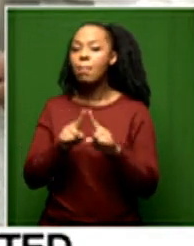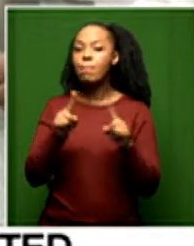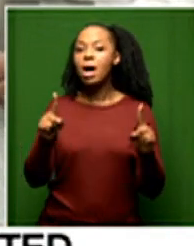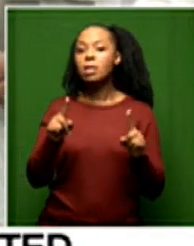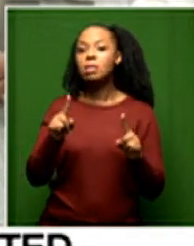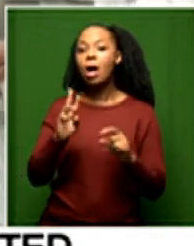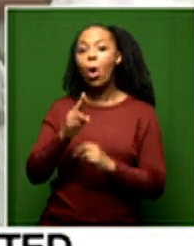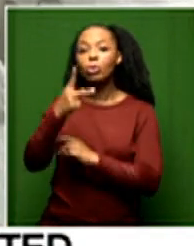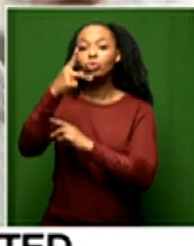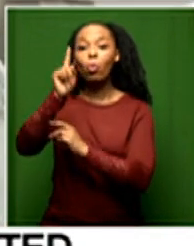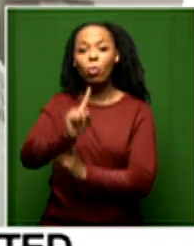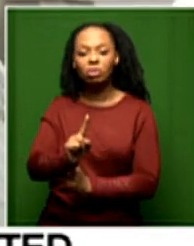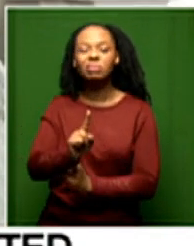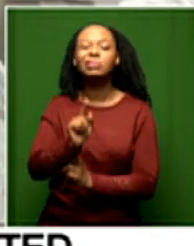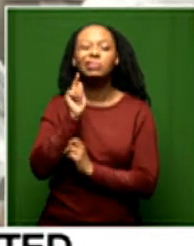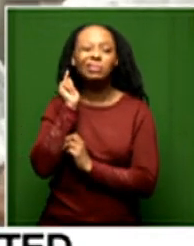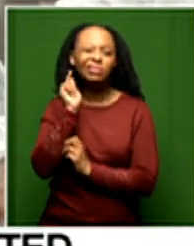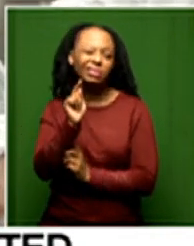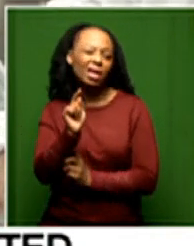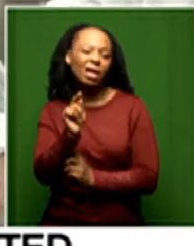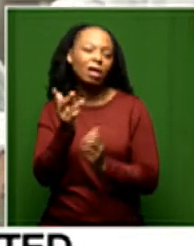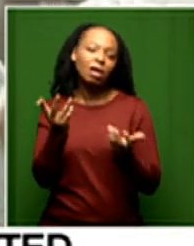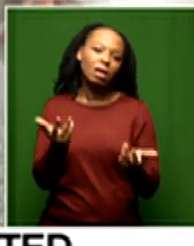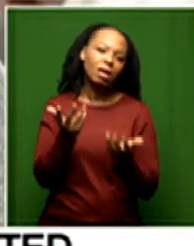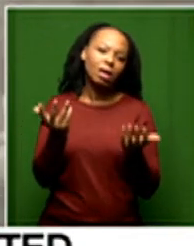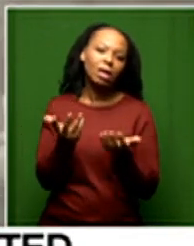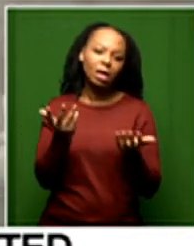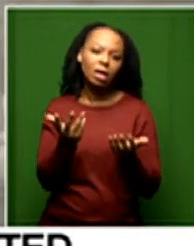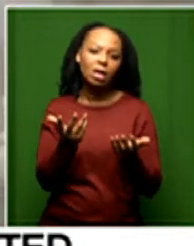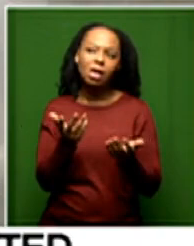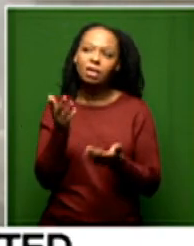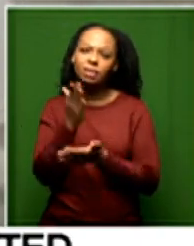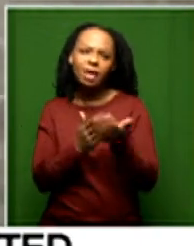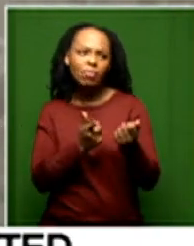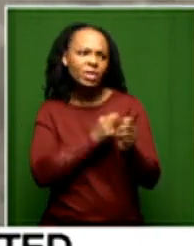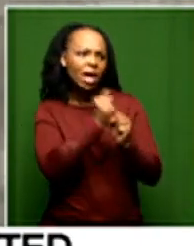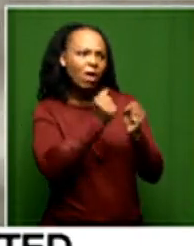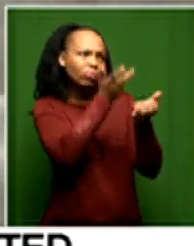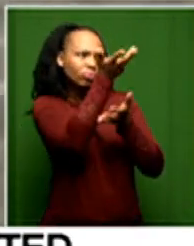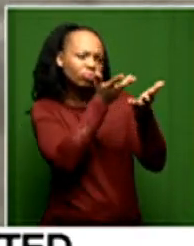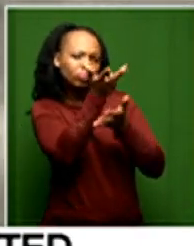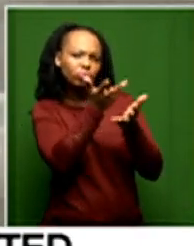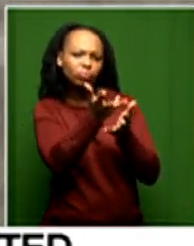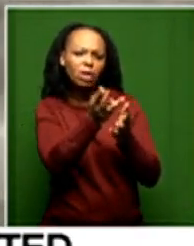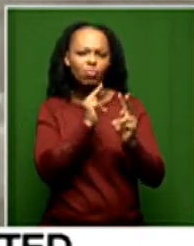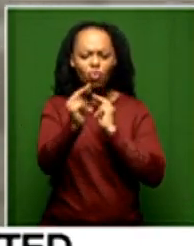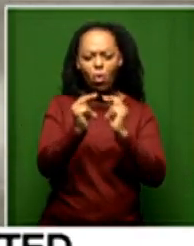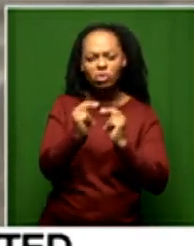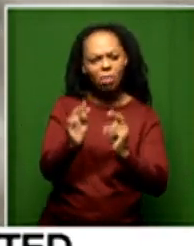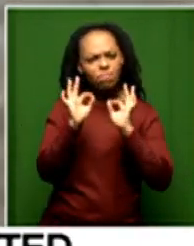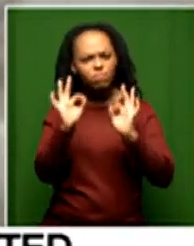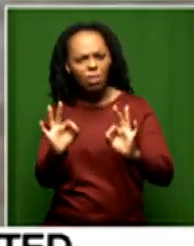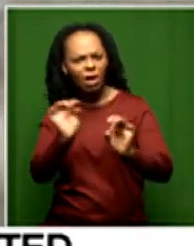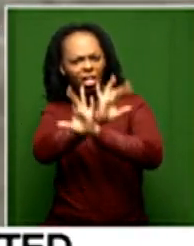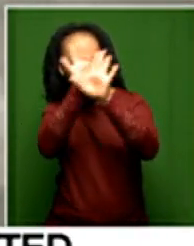also sometimes not really engaging other stakeholders, because